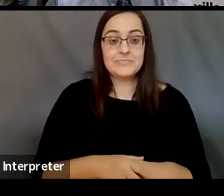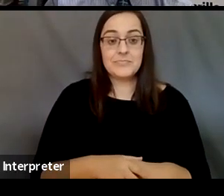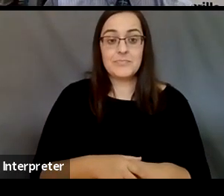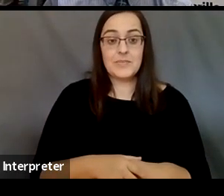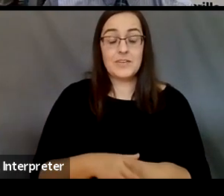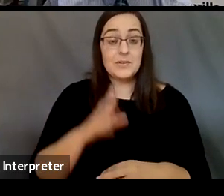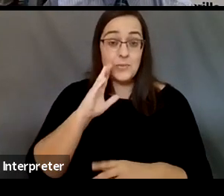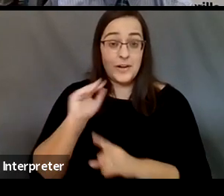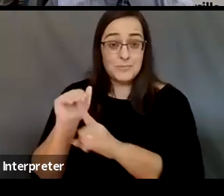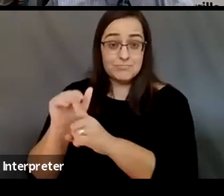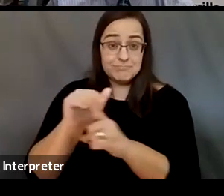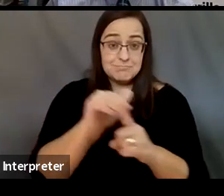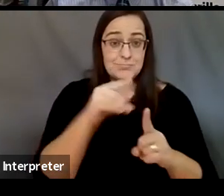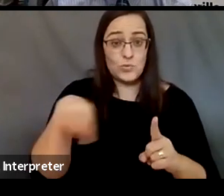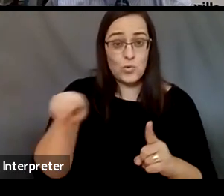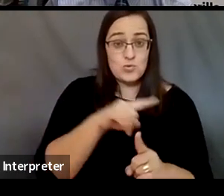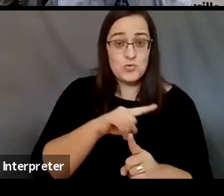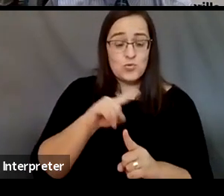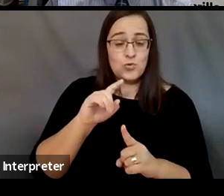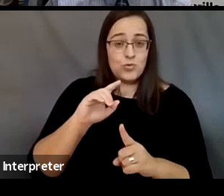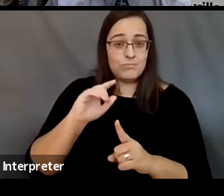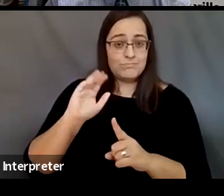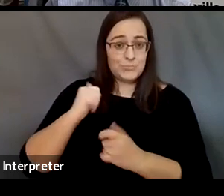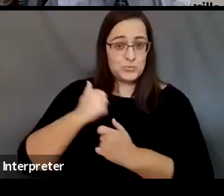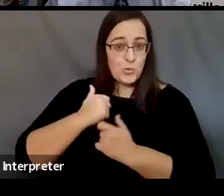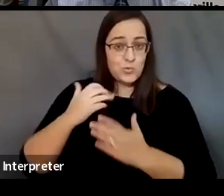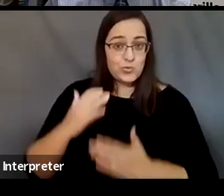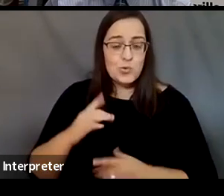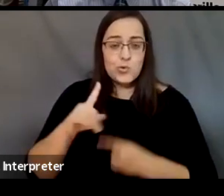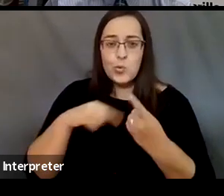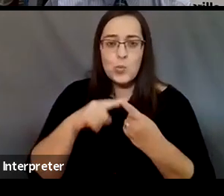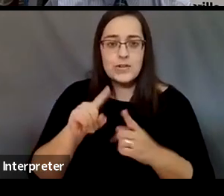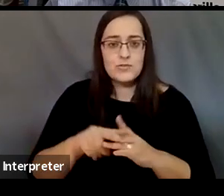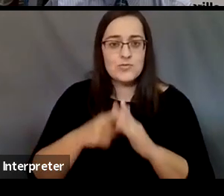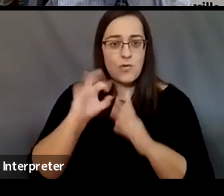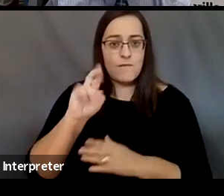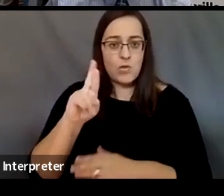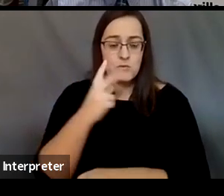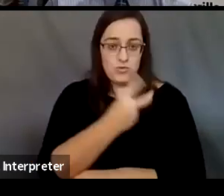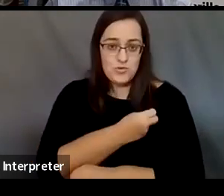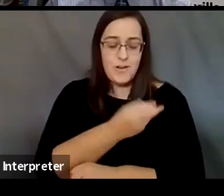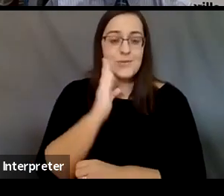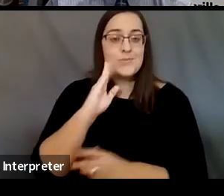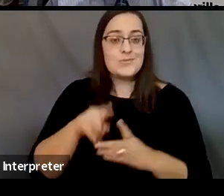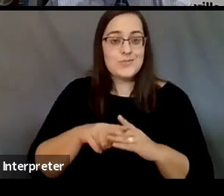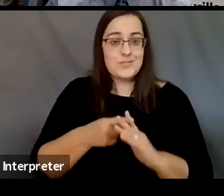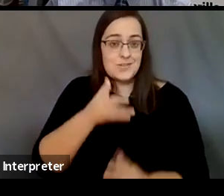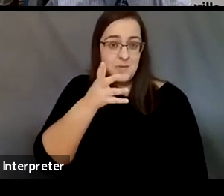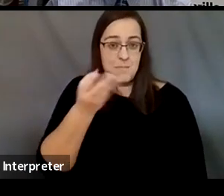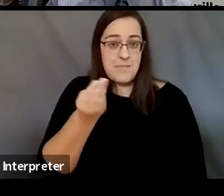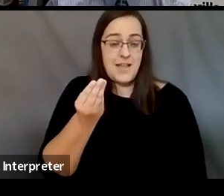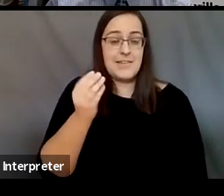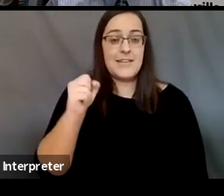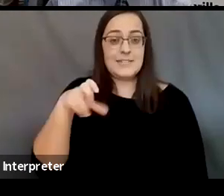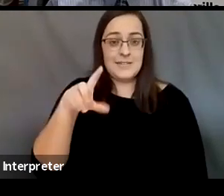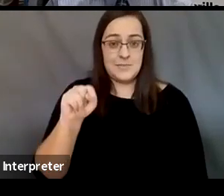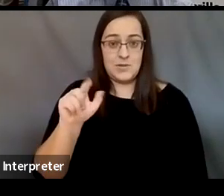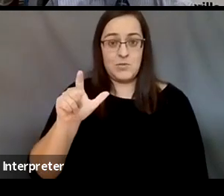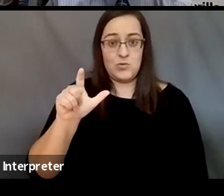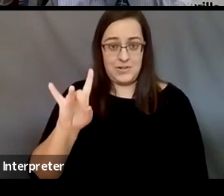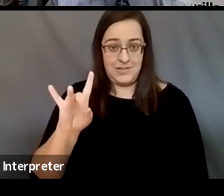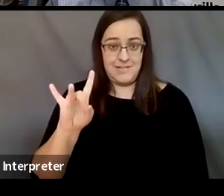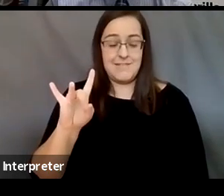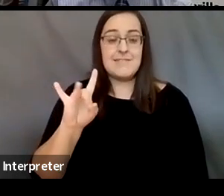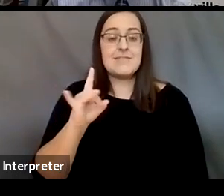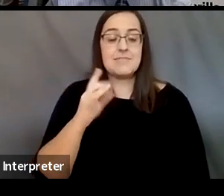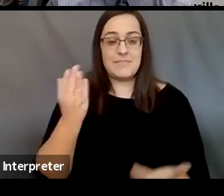veterans out there who are wondering when our flu fair will begin. It will begin on Monday, September 28th here on the Amarillo campus,